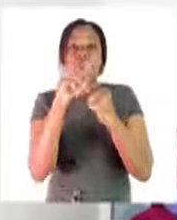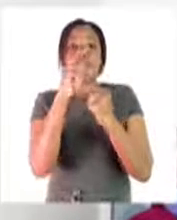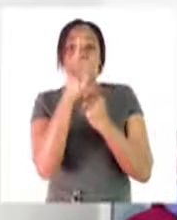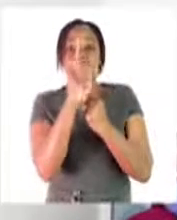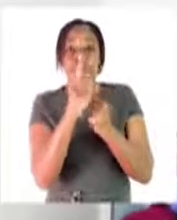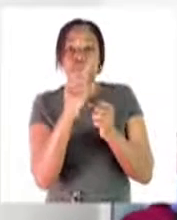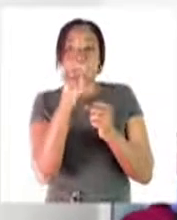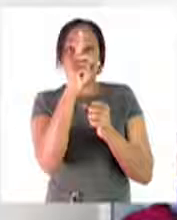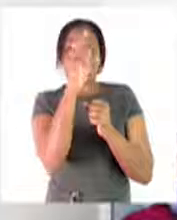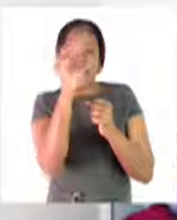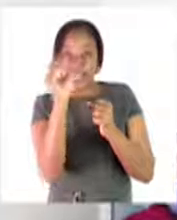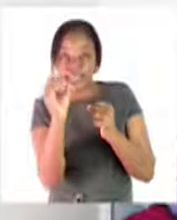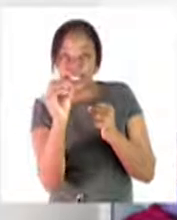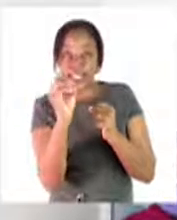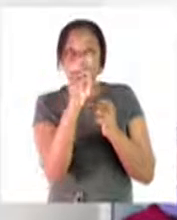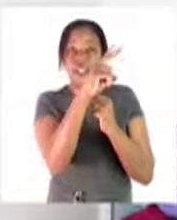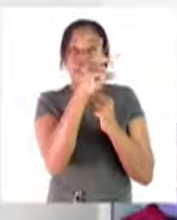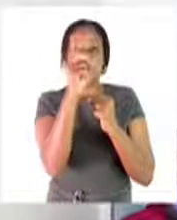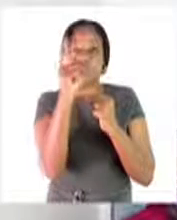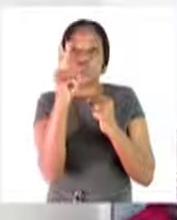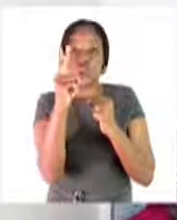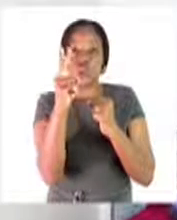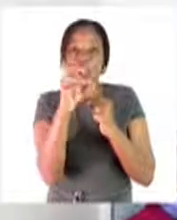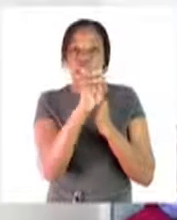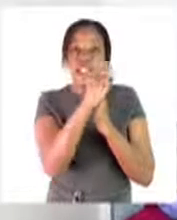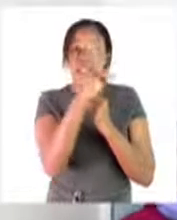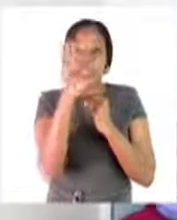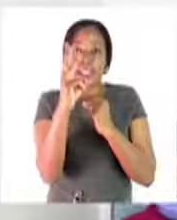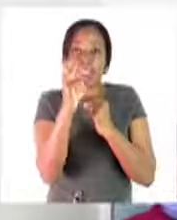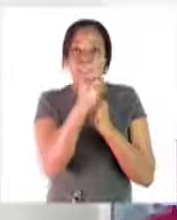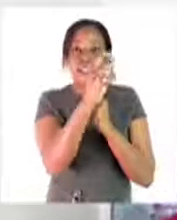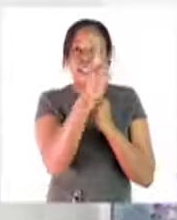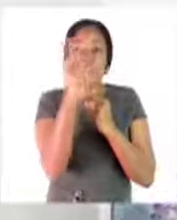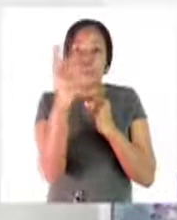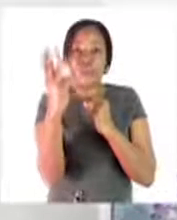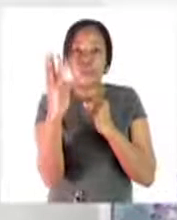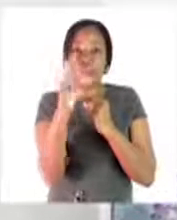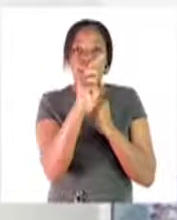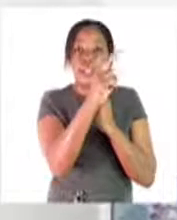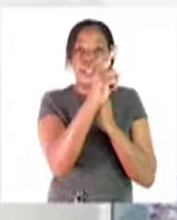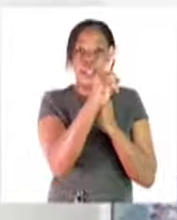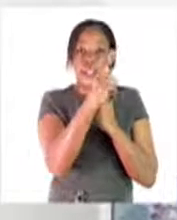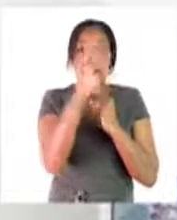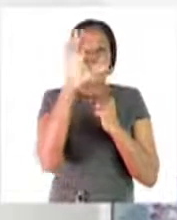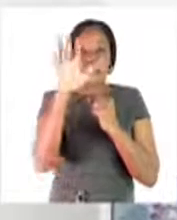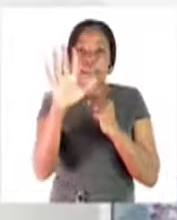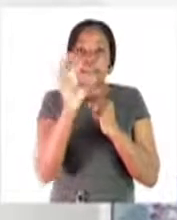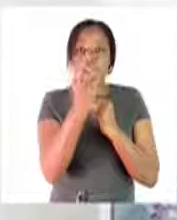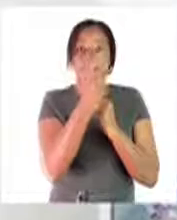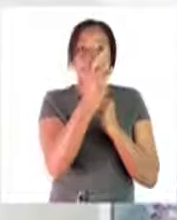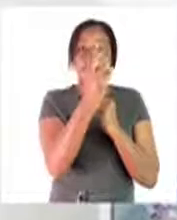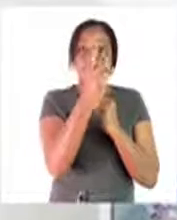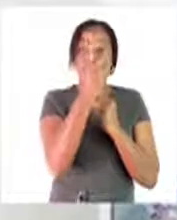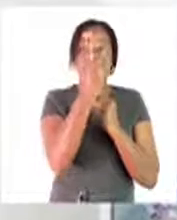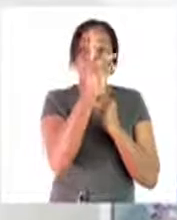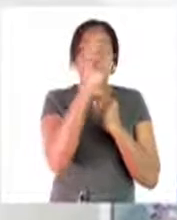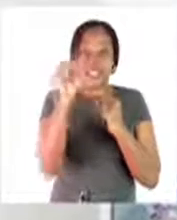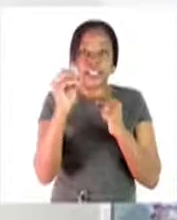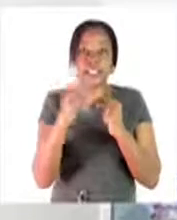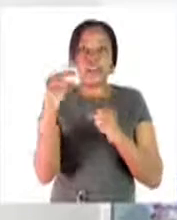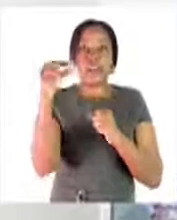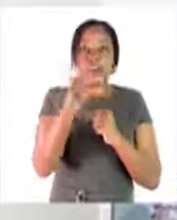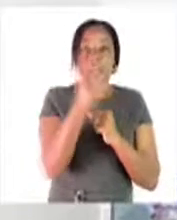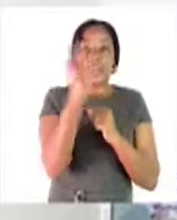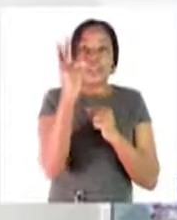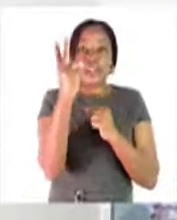30, 40, 50, and you continue. So, grade 2s, I'll leave you with the work